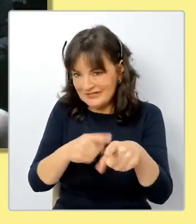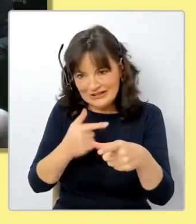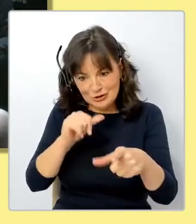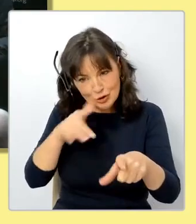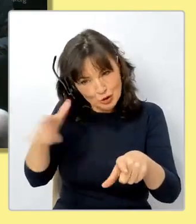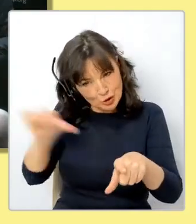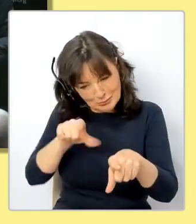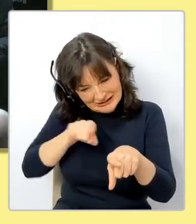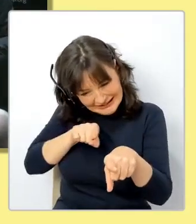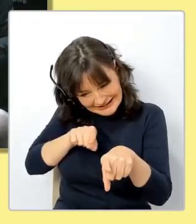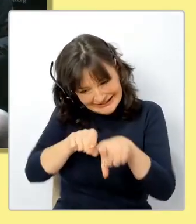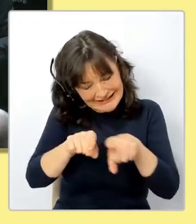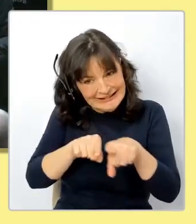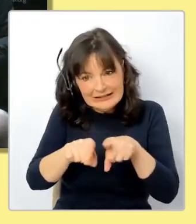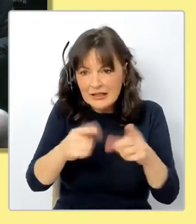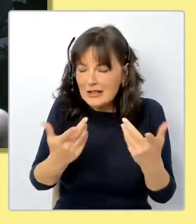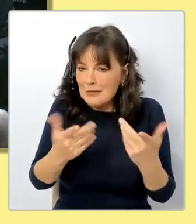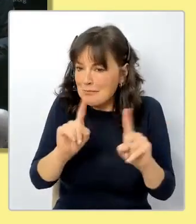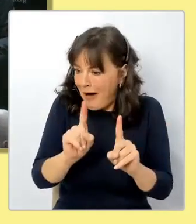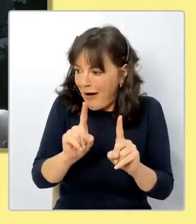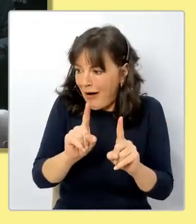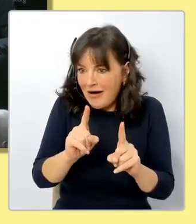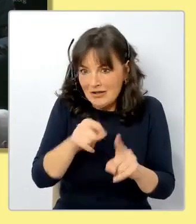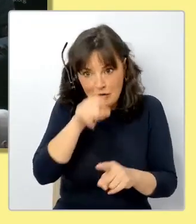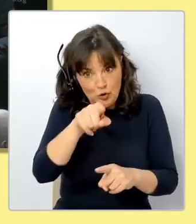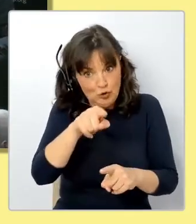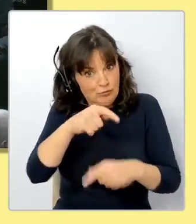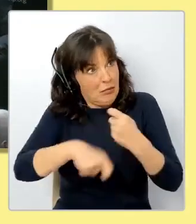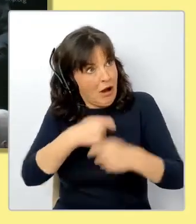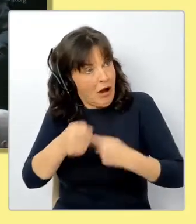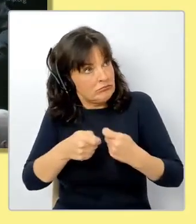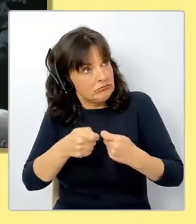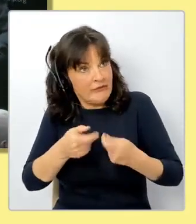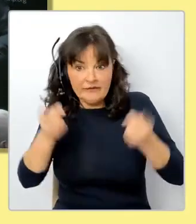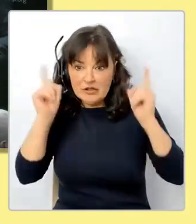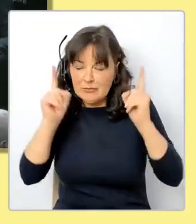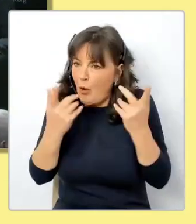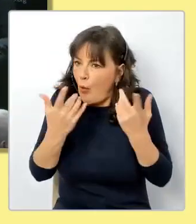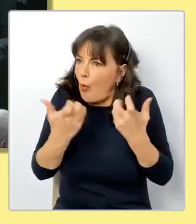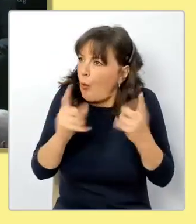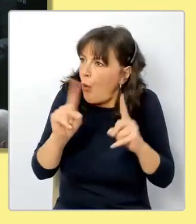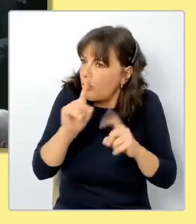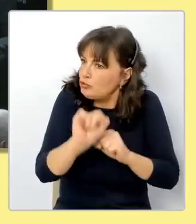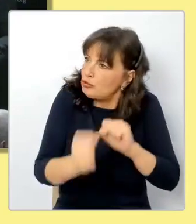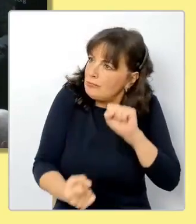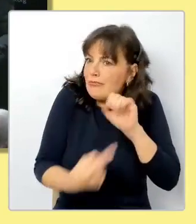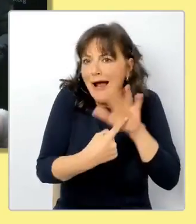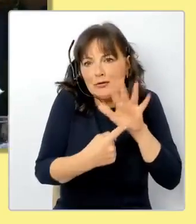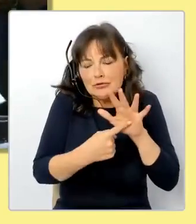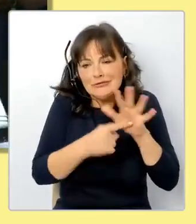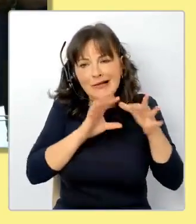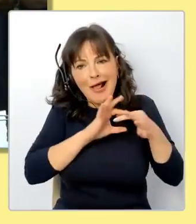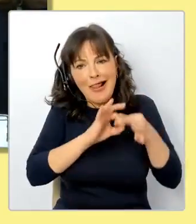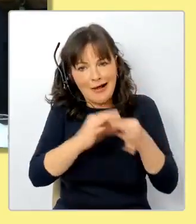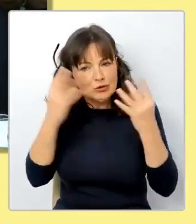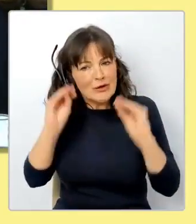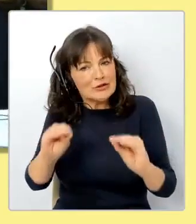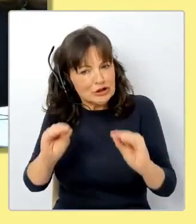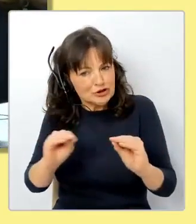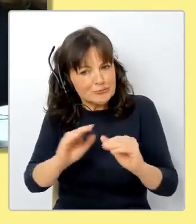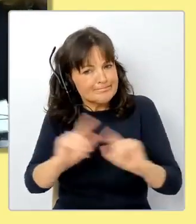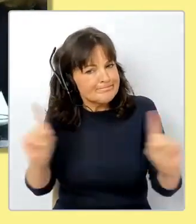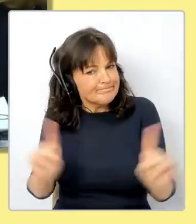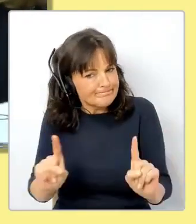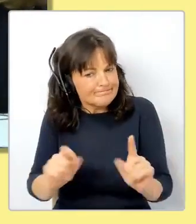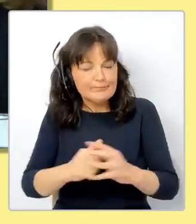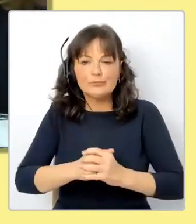the immediate priorities in education for you? Kate. My sister is a primary one teacher,